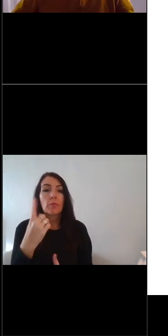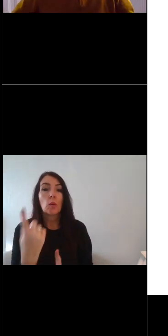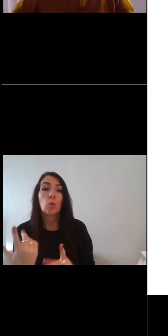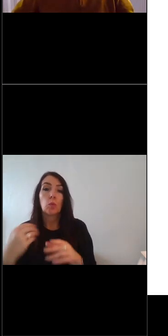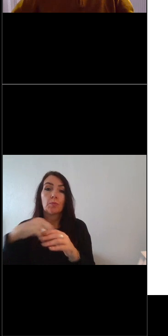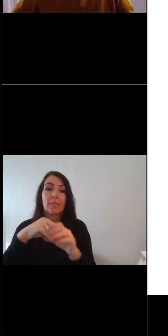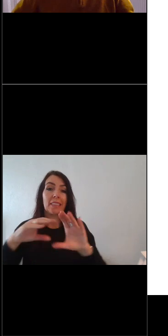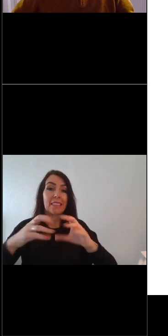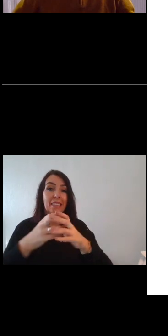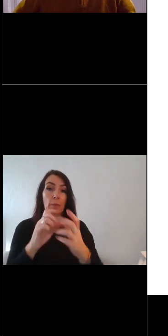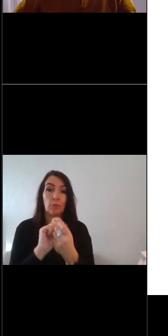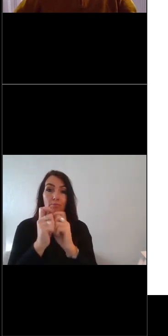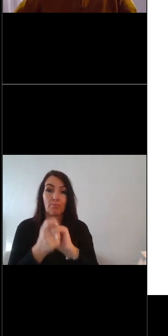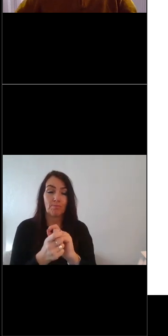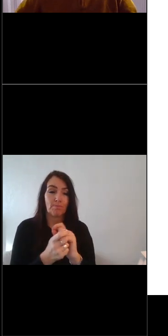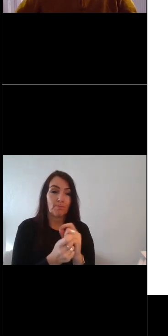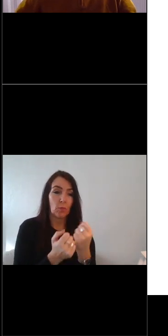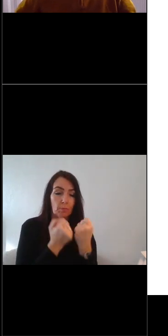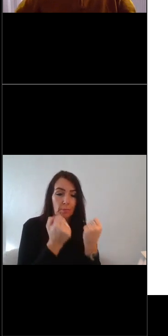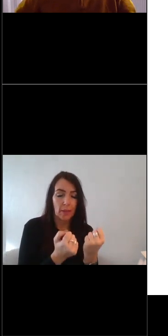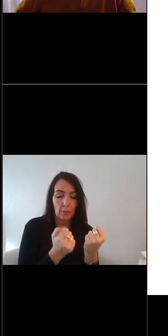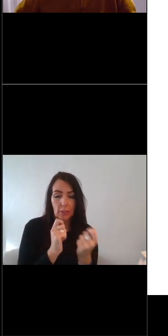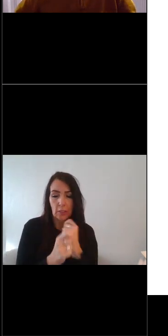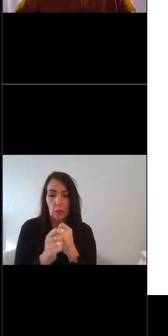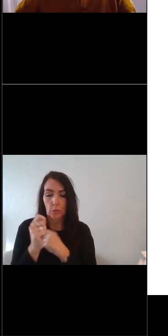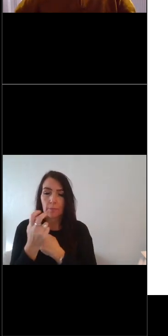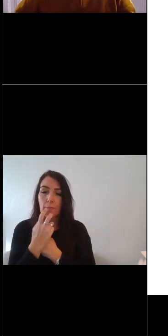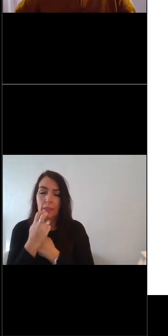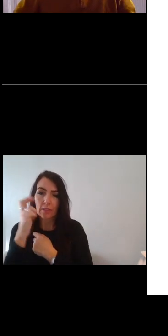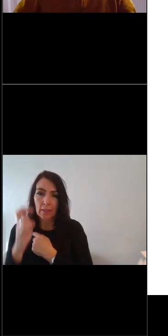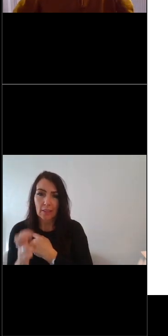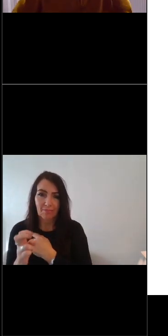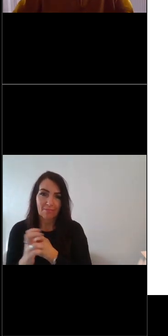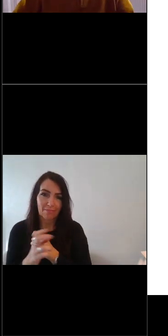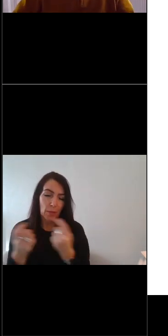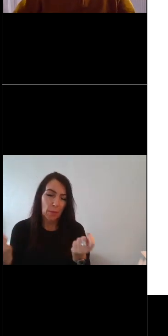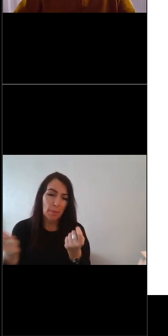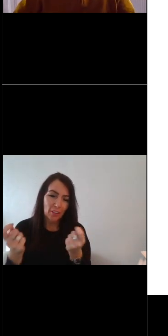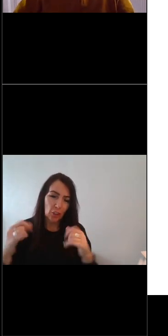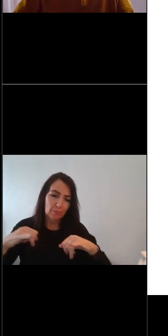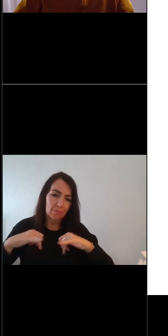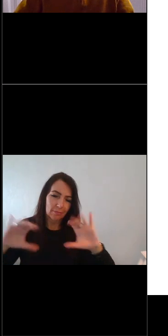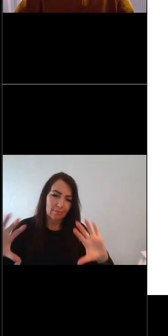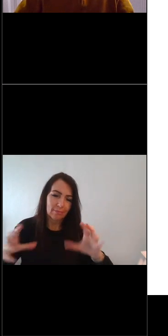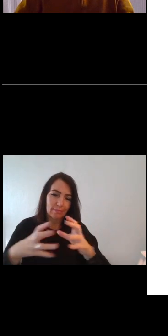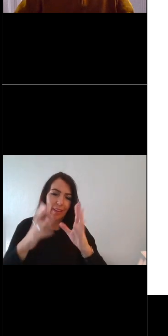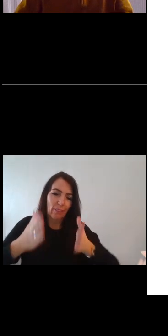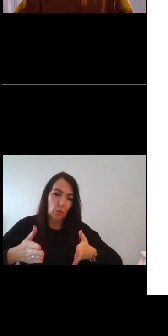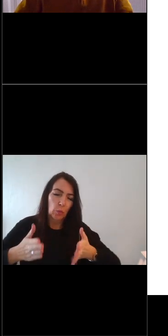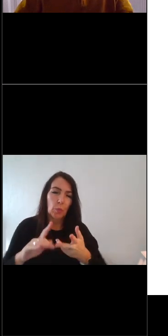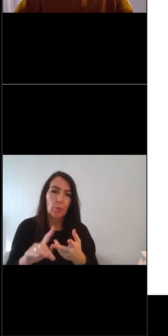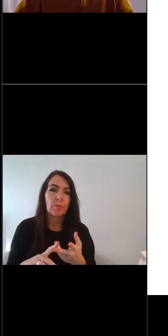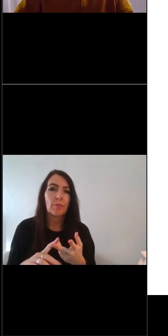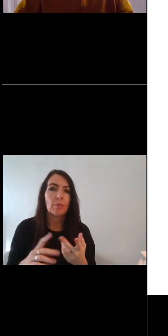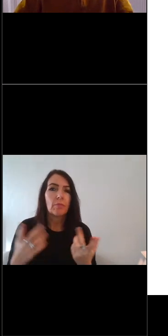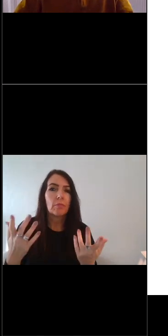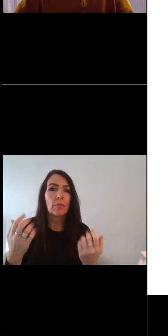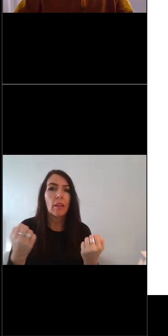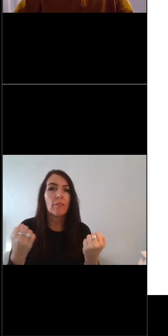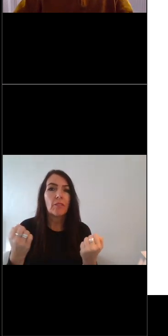to make this transition happen? Obviously, the fleet management will be key to that, but if there are vehicle